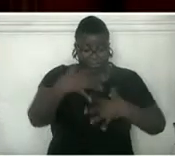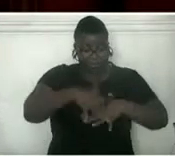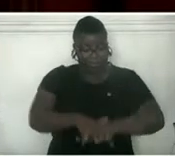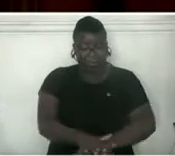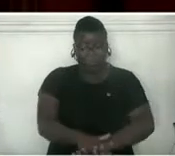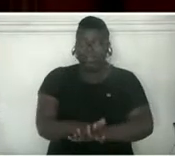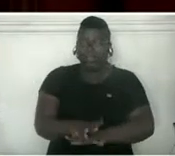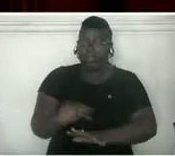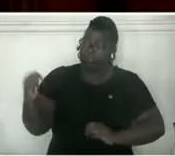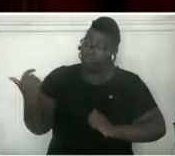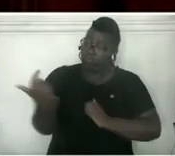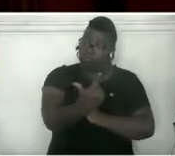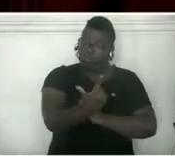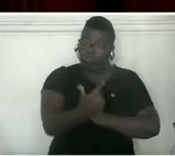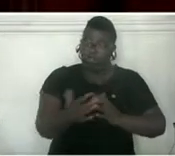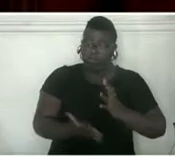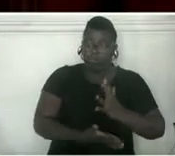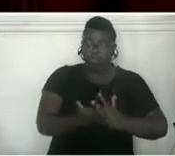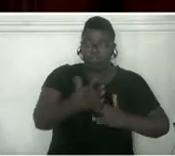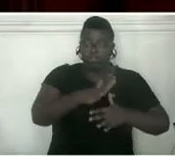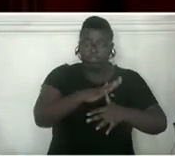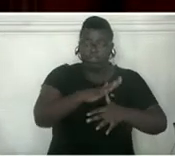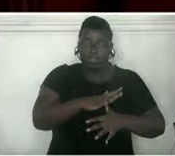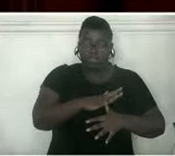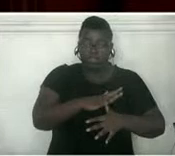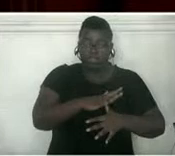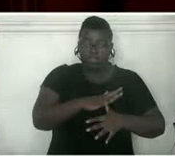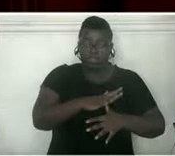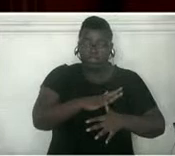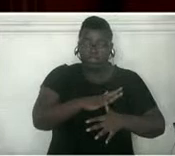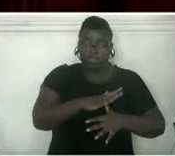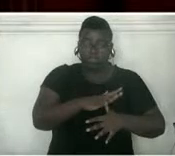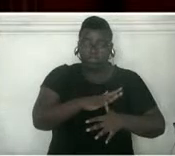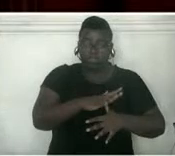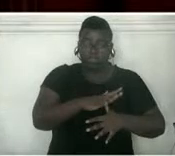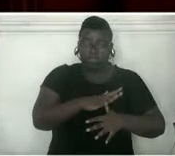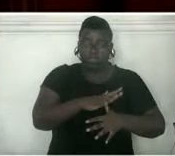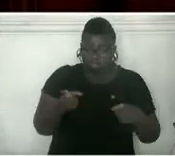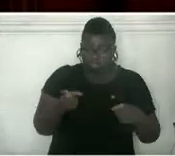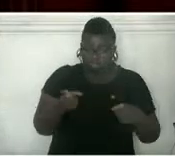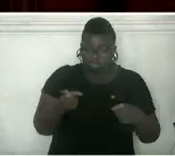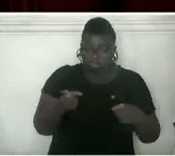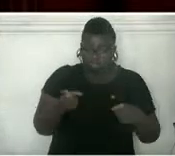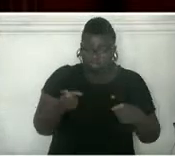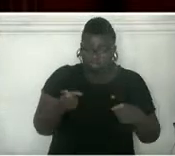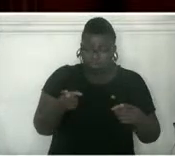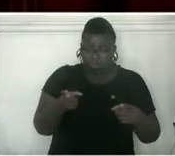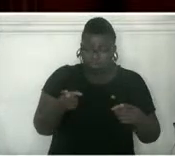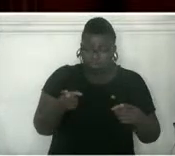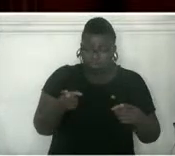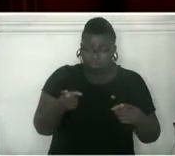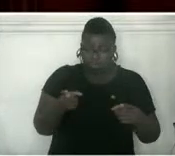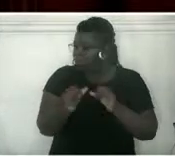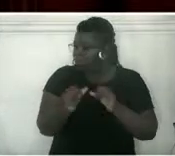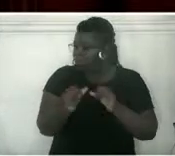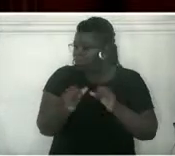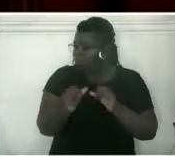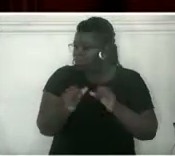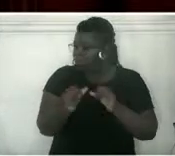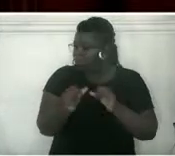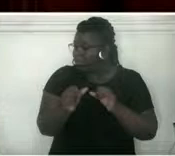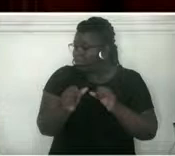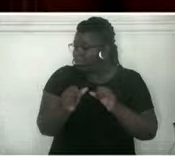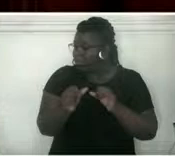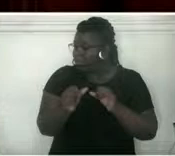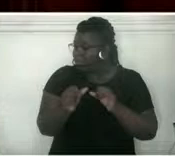implementation of all priorities and resolutely drive and deliver for the better. Hence, the theme of